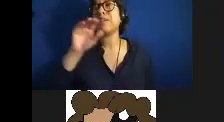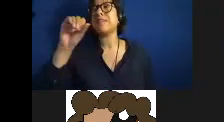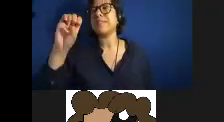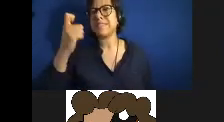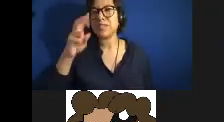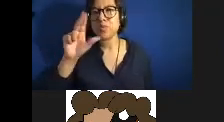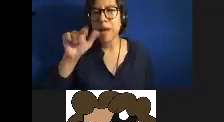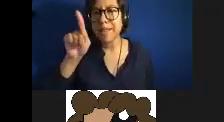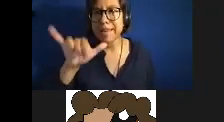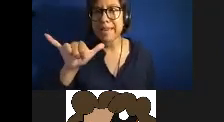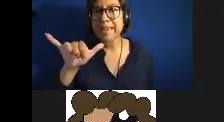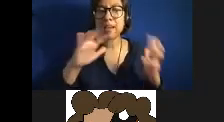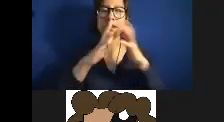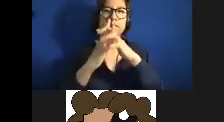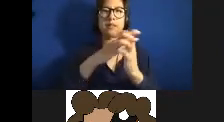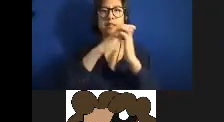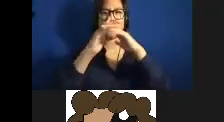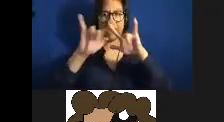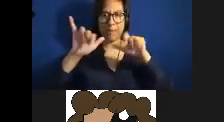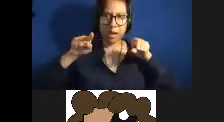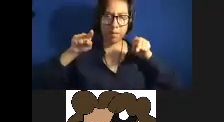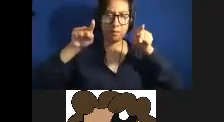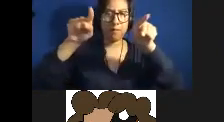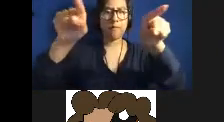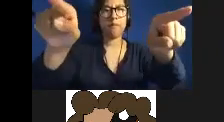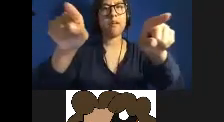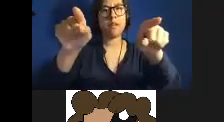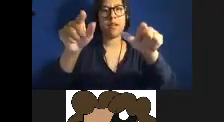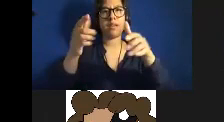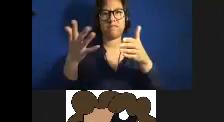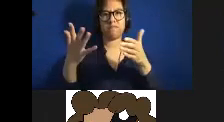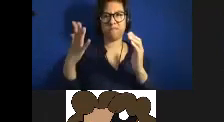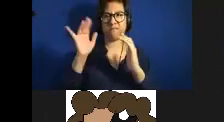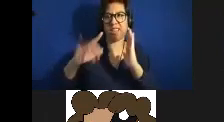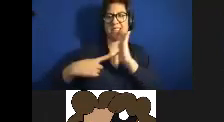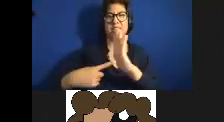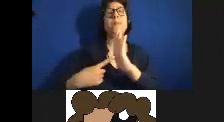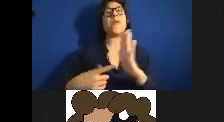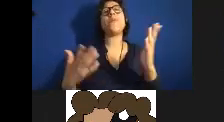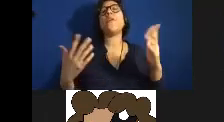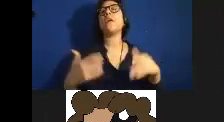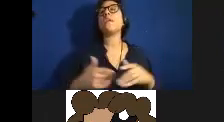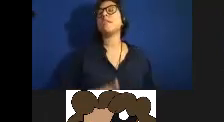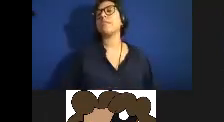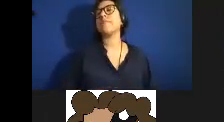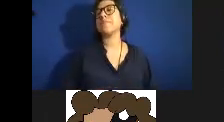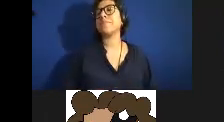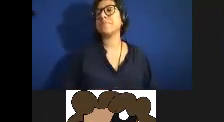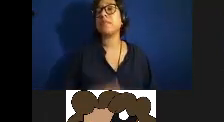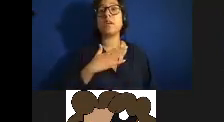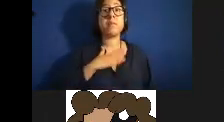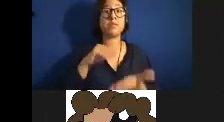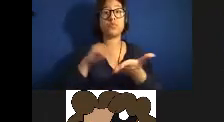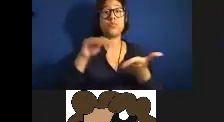things working simultaneously. And, you know, I think one of the prime examples of that is when, you know, one of my students